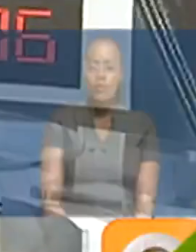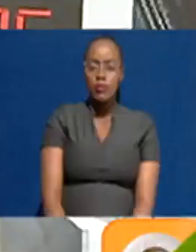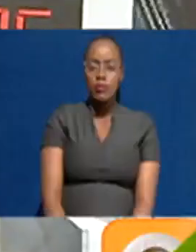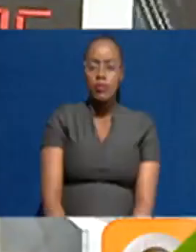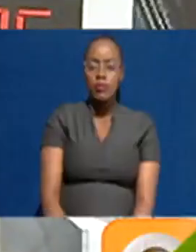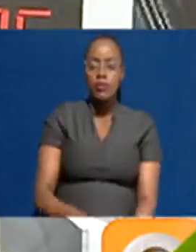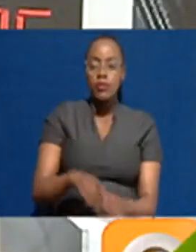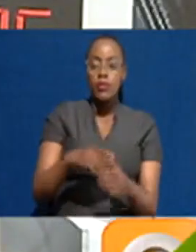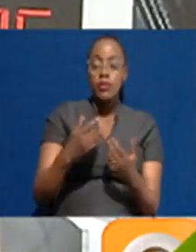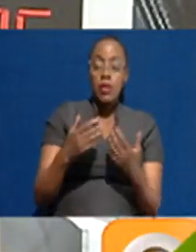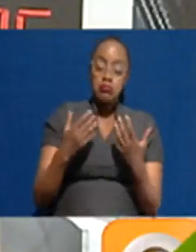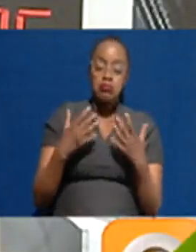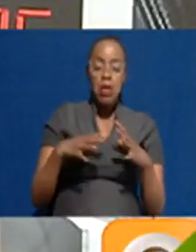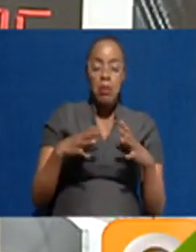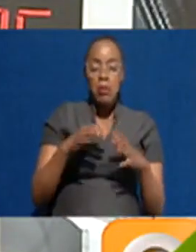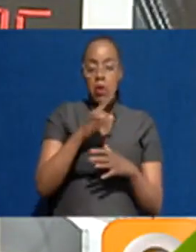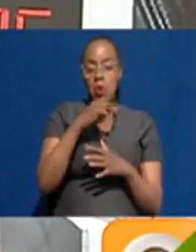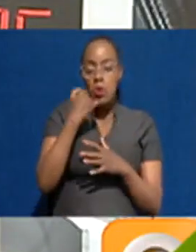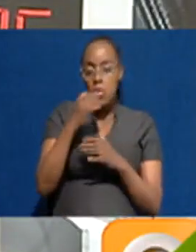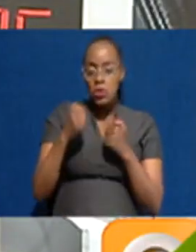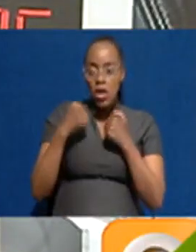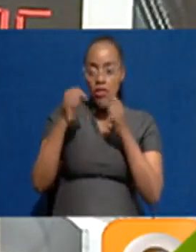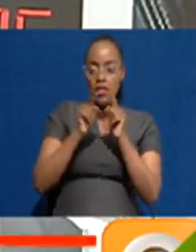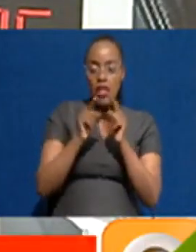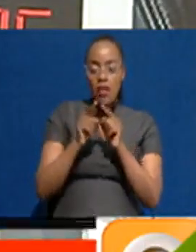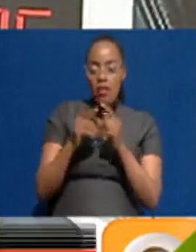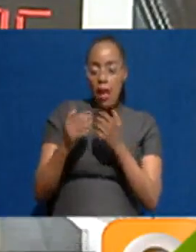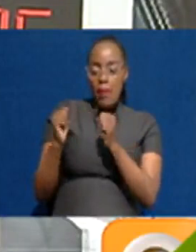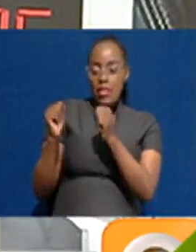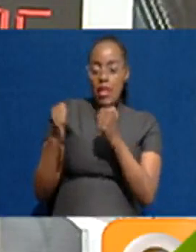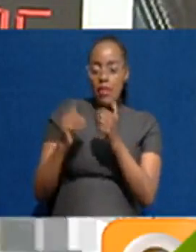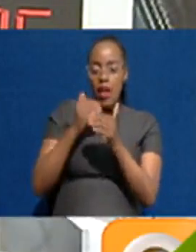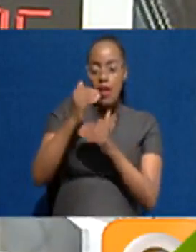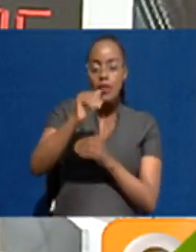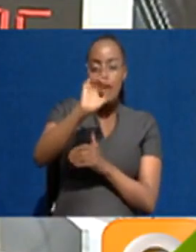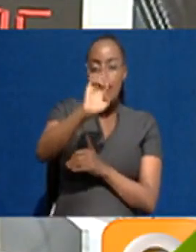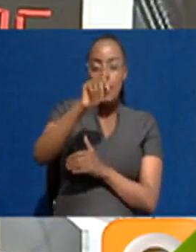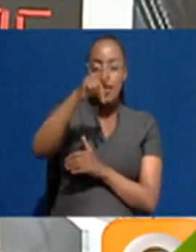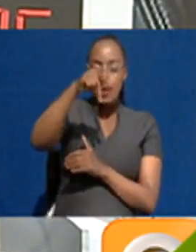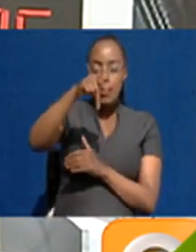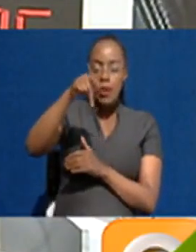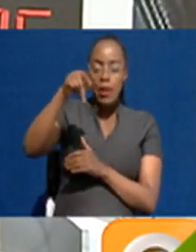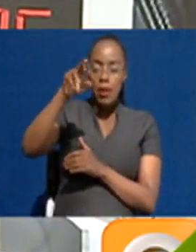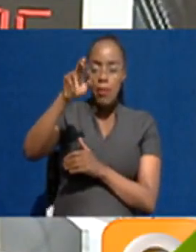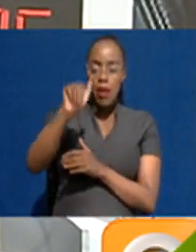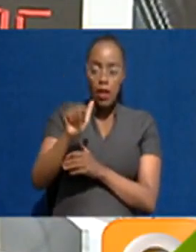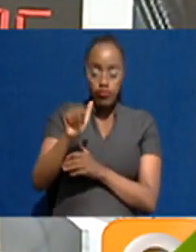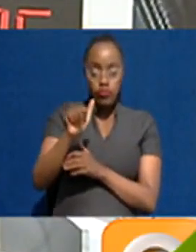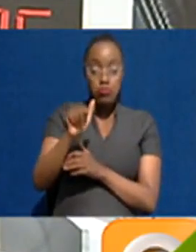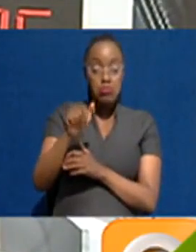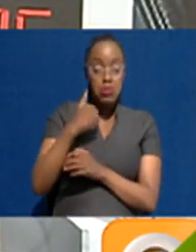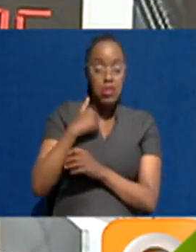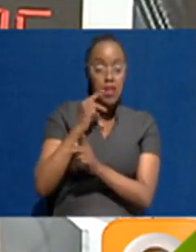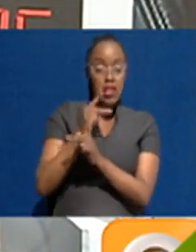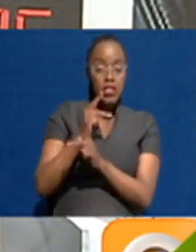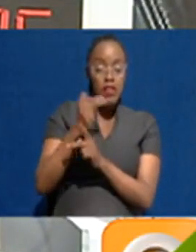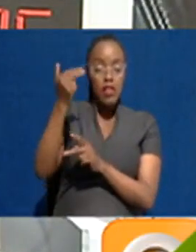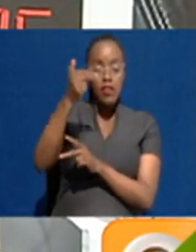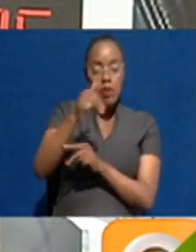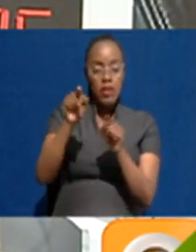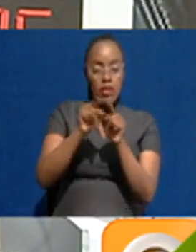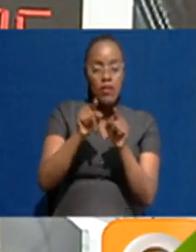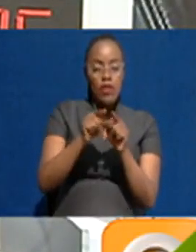Motorists in the country have been spared more pain at the pump after the Energy Petroleum Regulatory Authority, EPRA, retained fuel prices